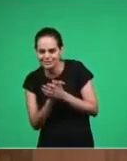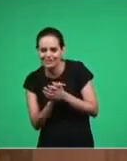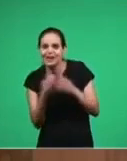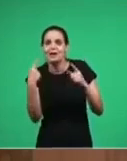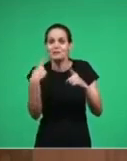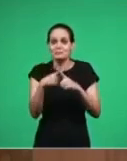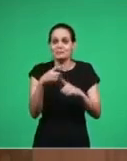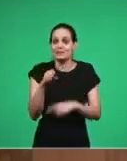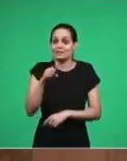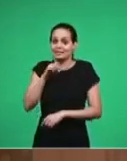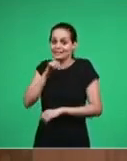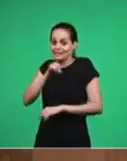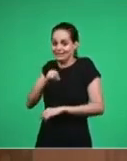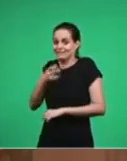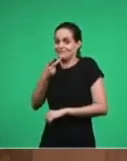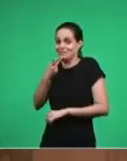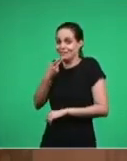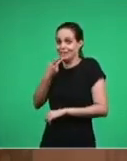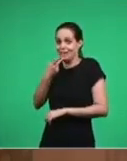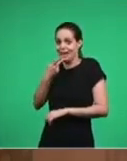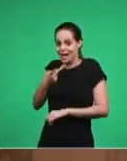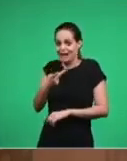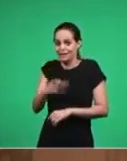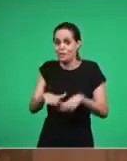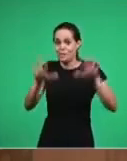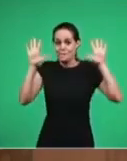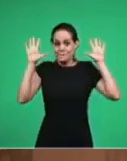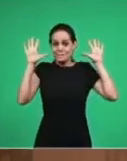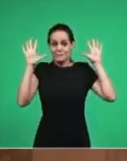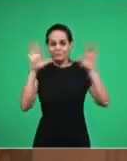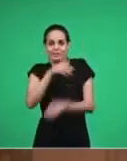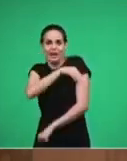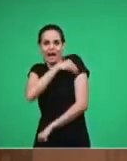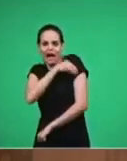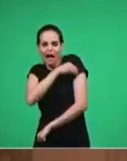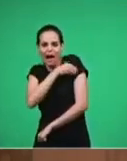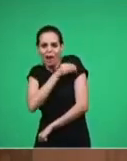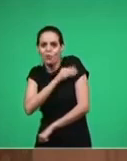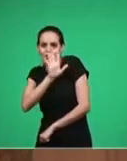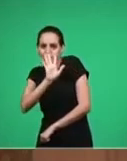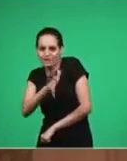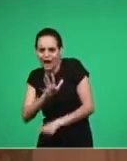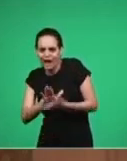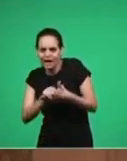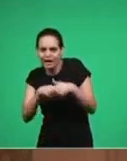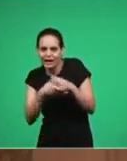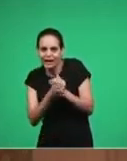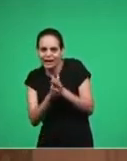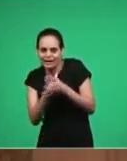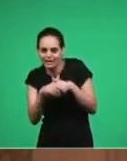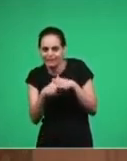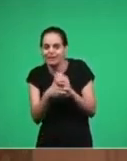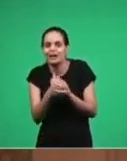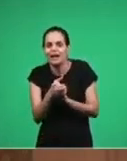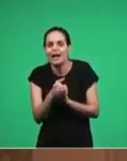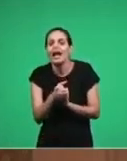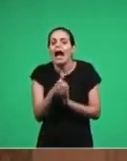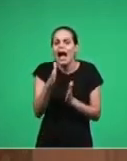many hugs, especially from people who are coming from other countries. We know of the virus and everything that is going